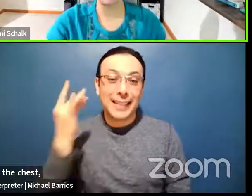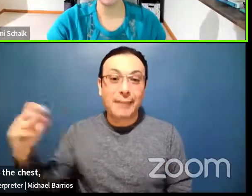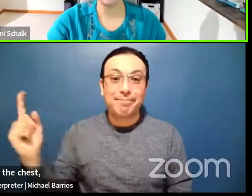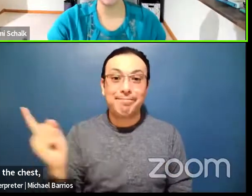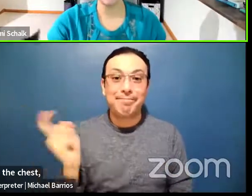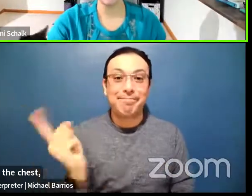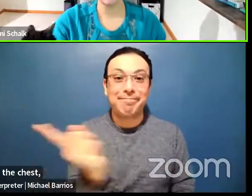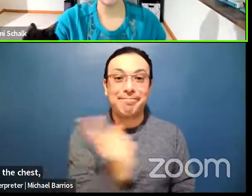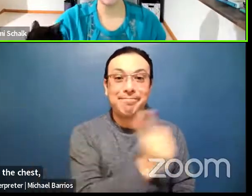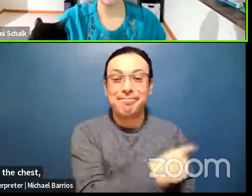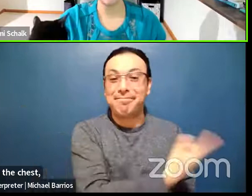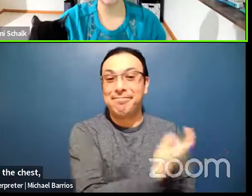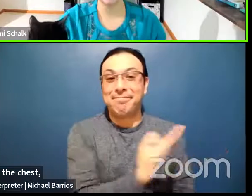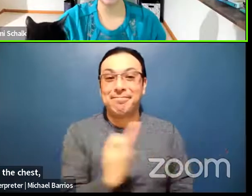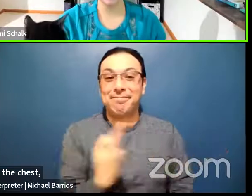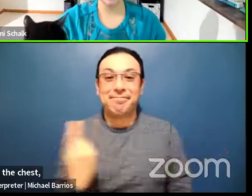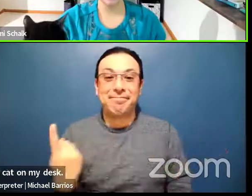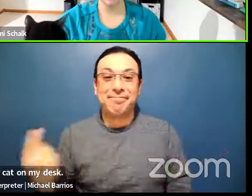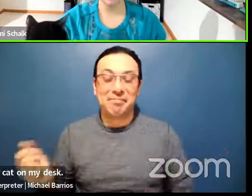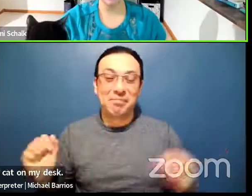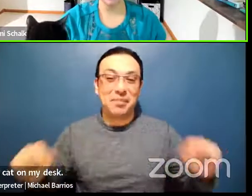talk.